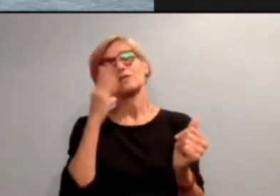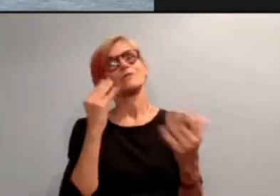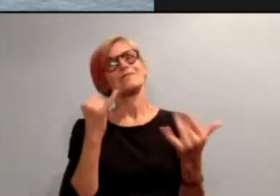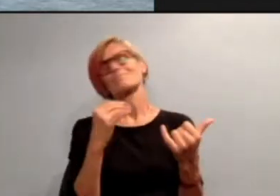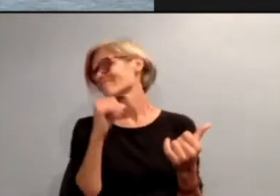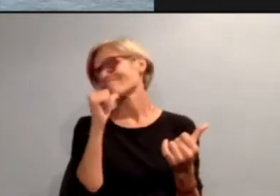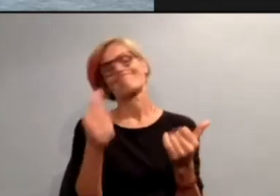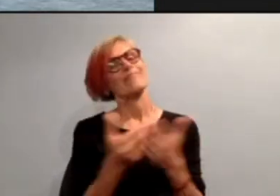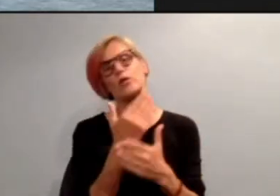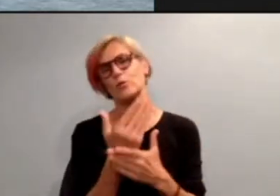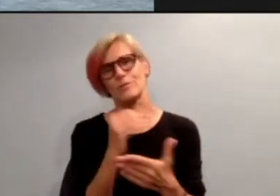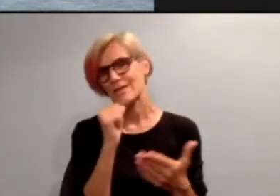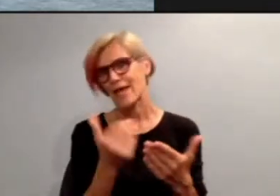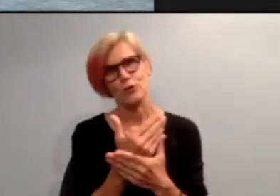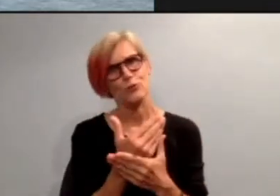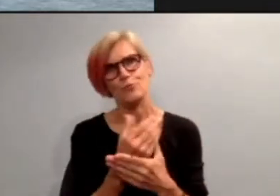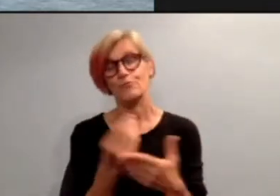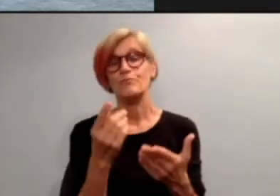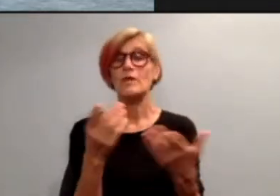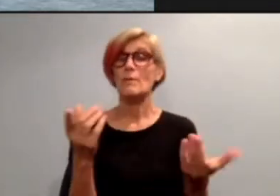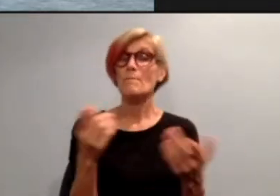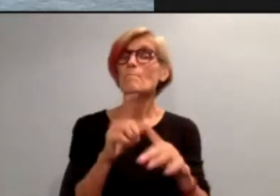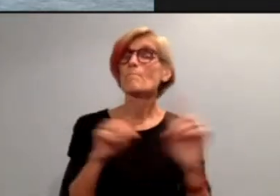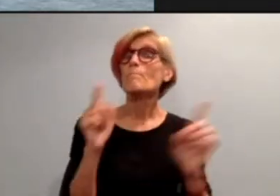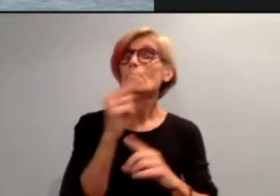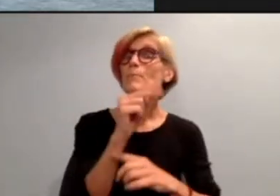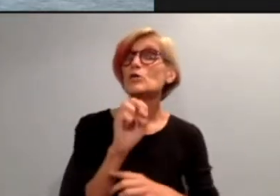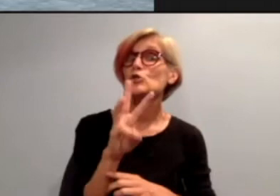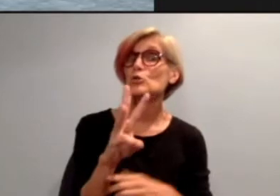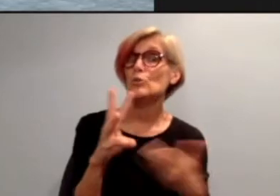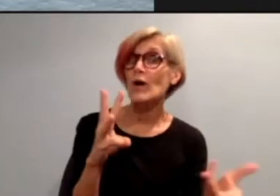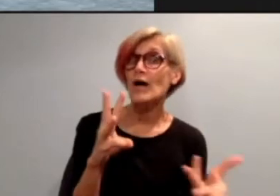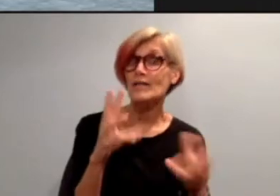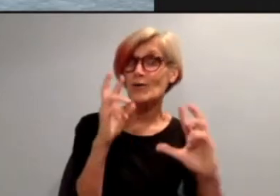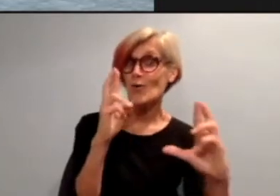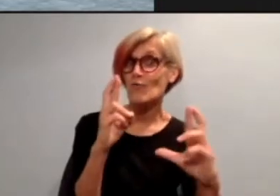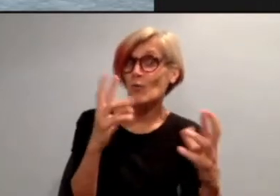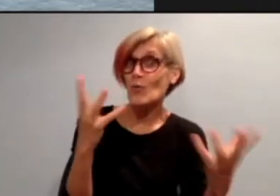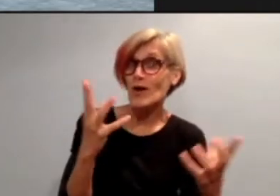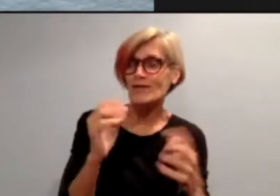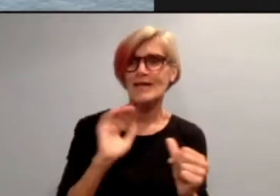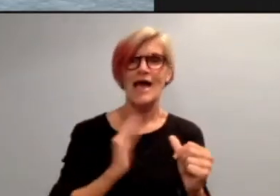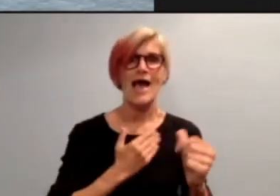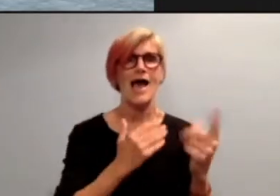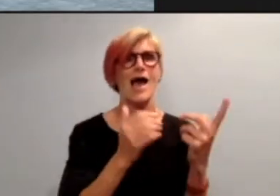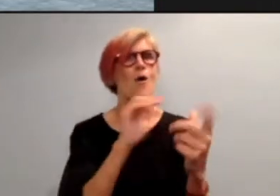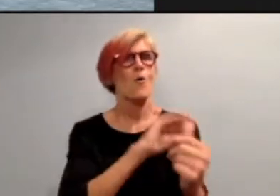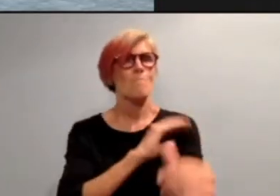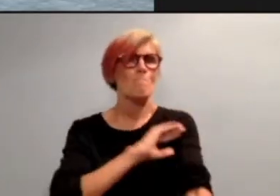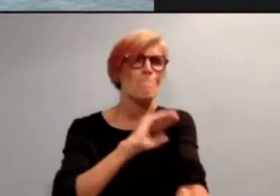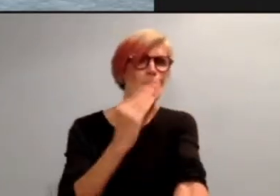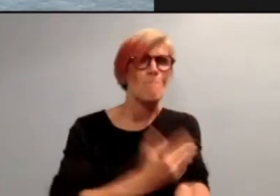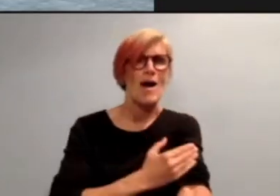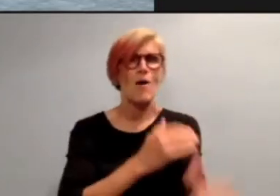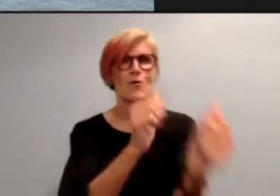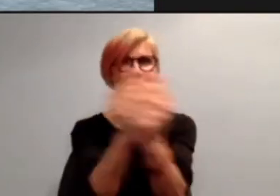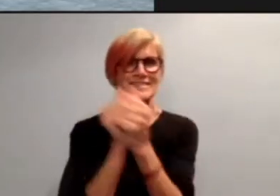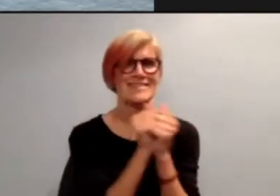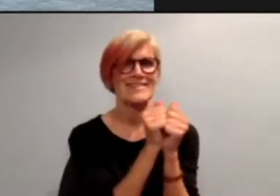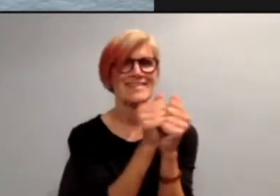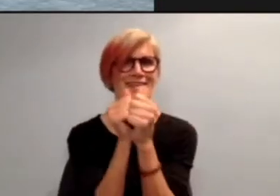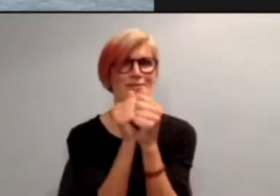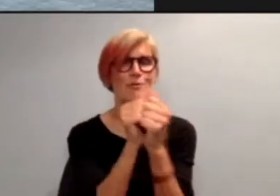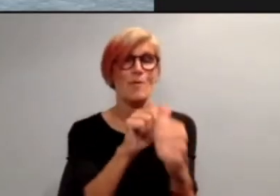new. What is new and hopeful is our collective power, political,